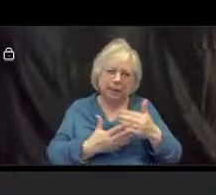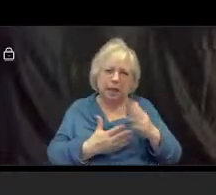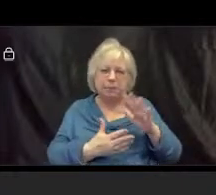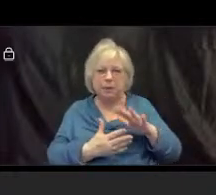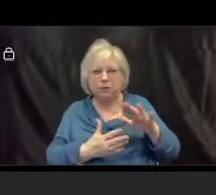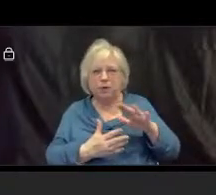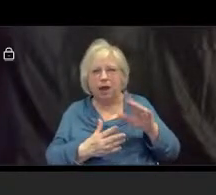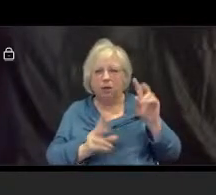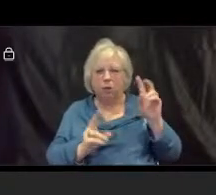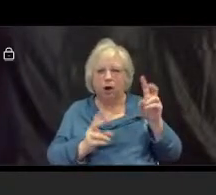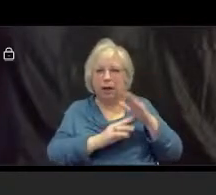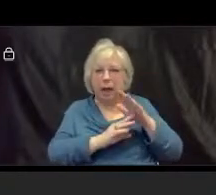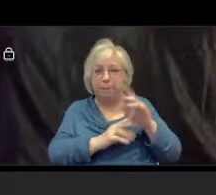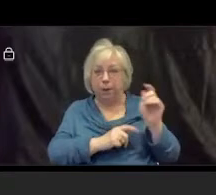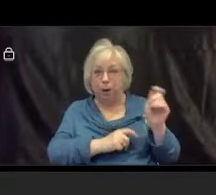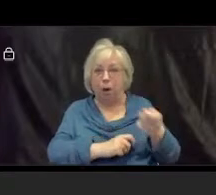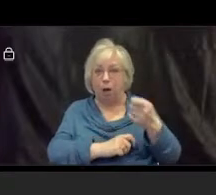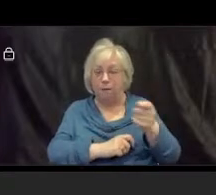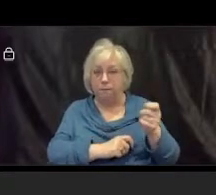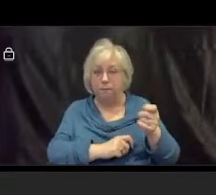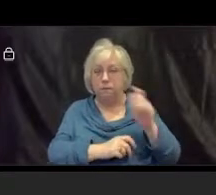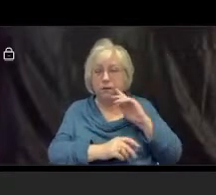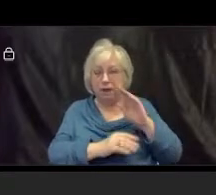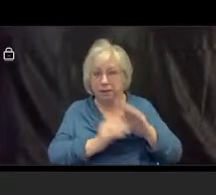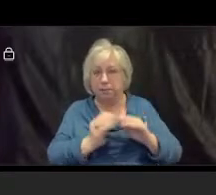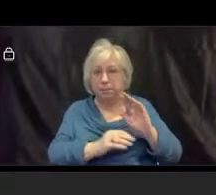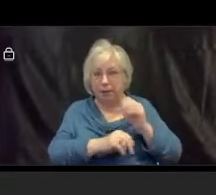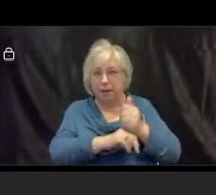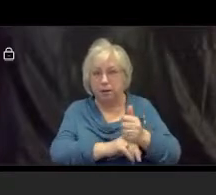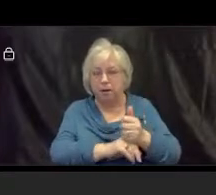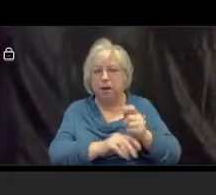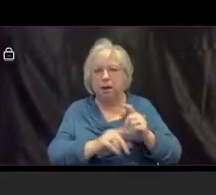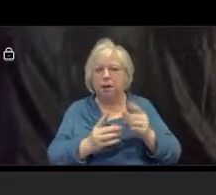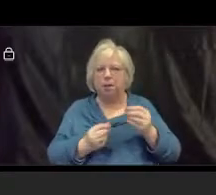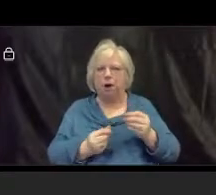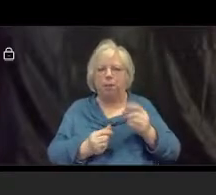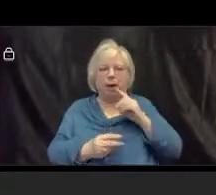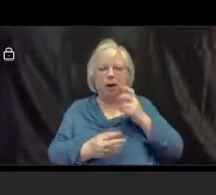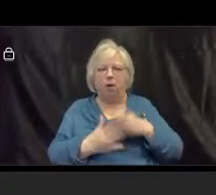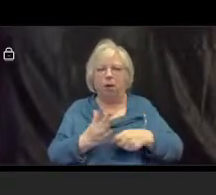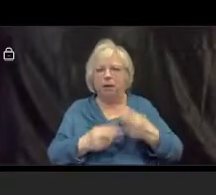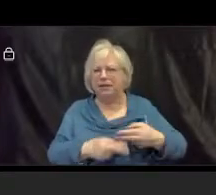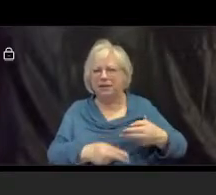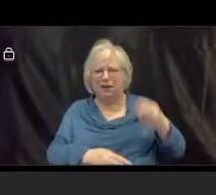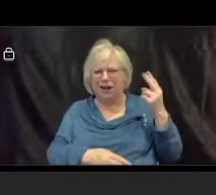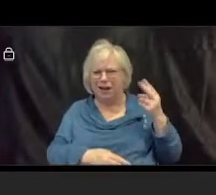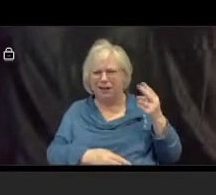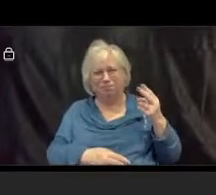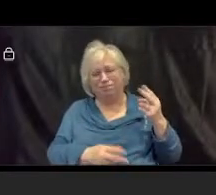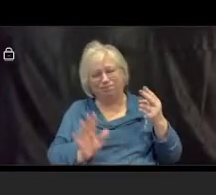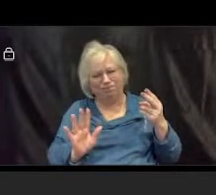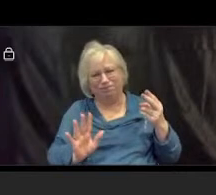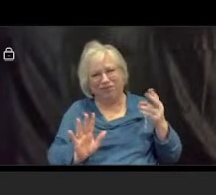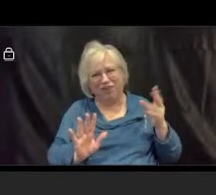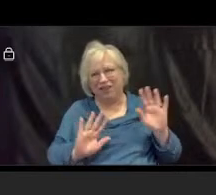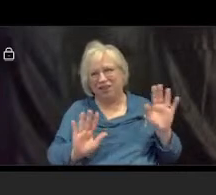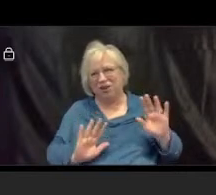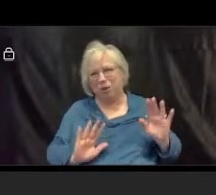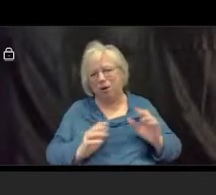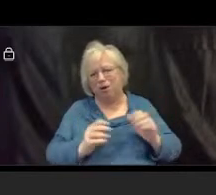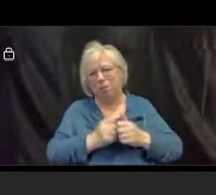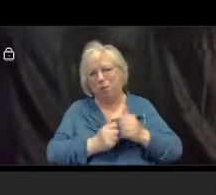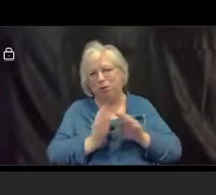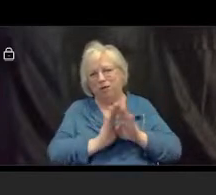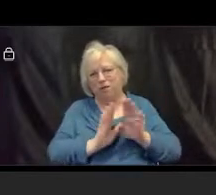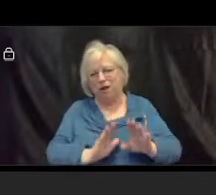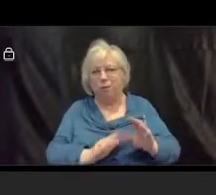Top Golf is going in, but the property cost is so high, it would deter most developers. It's $18